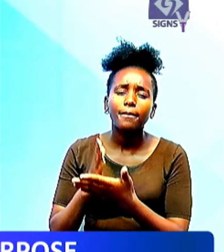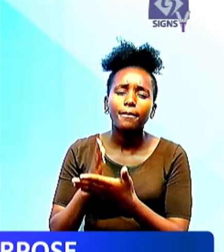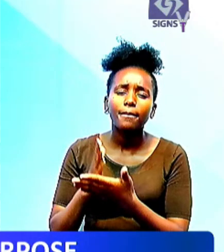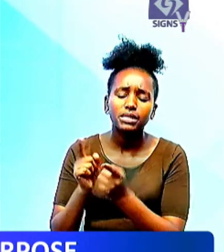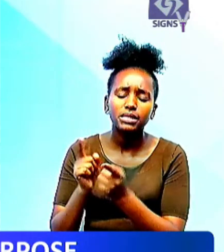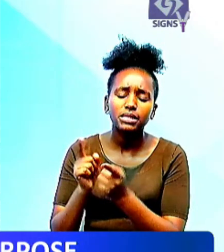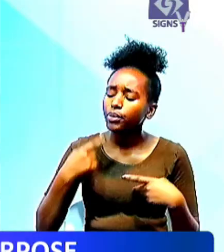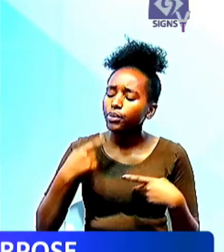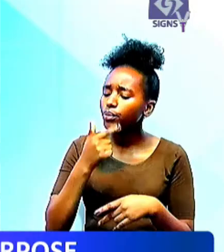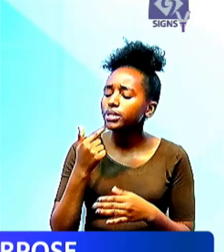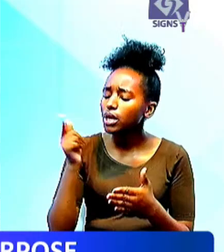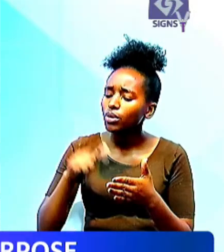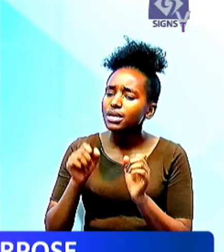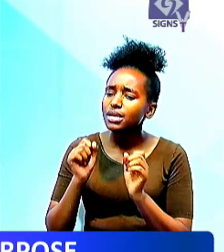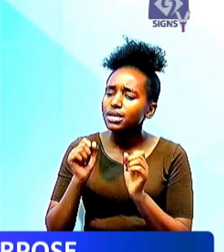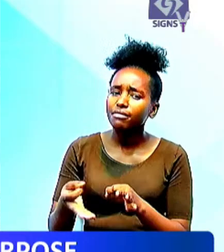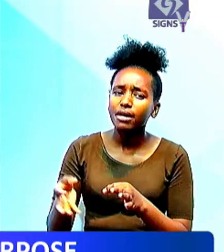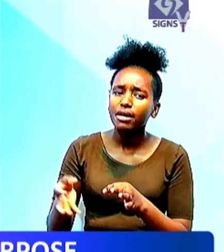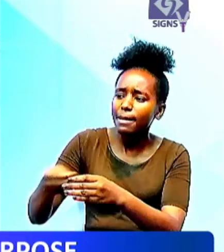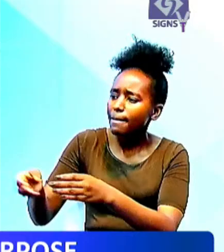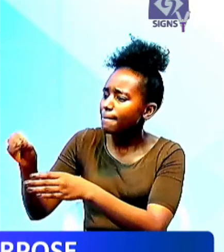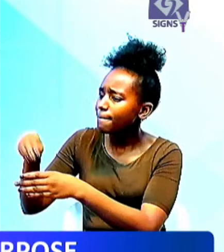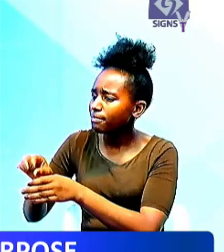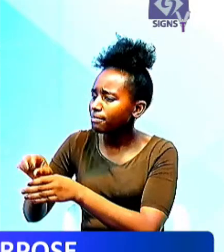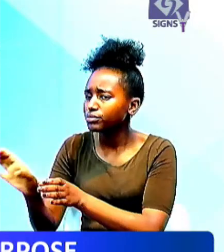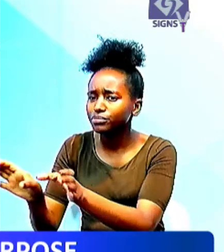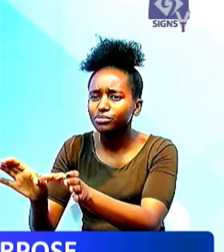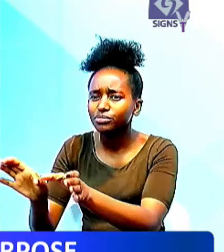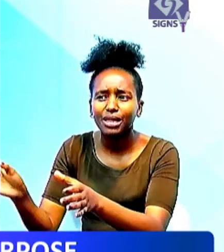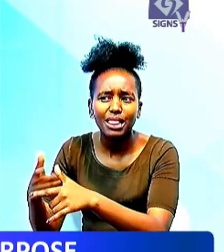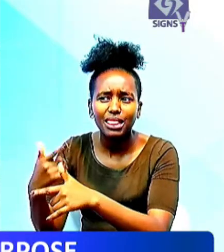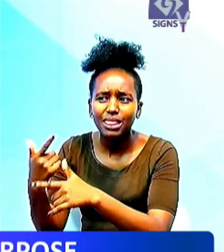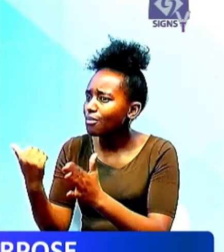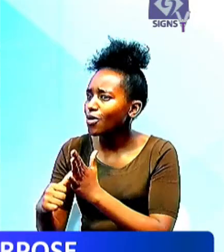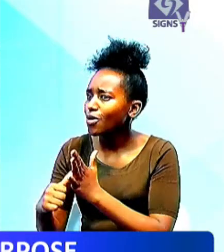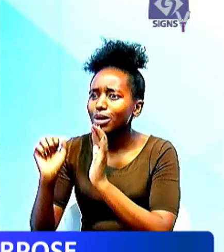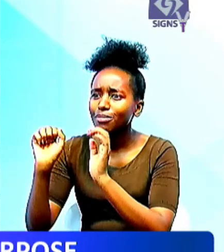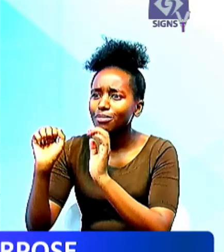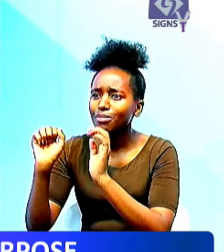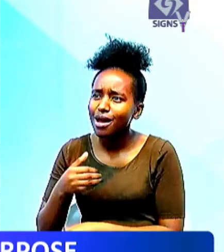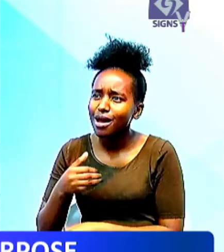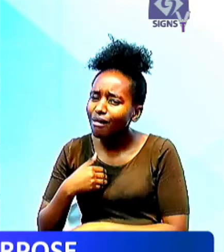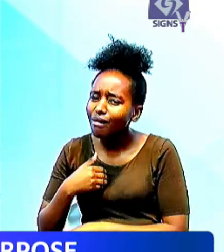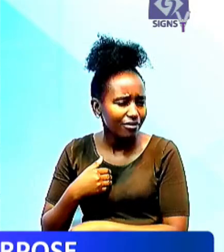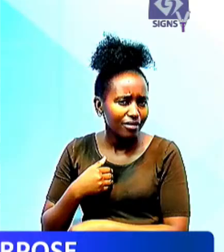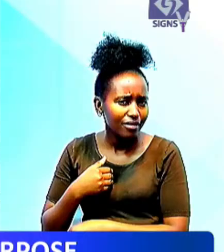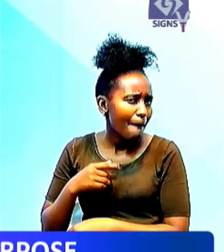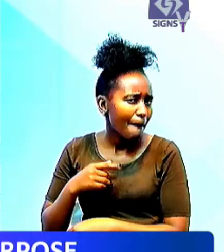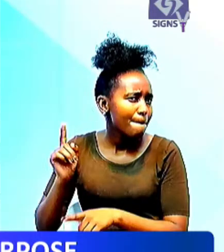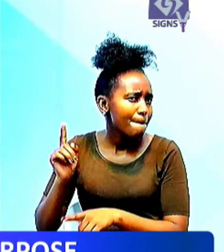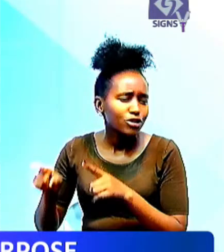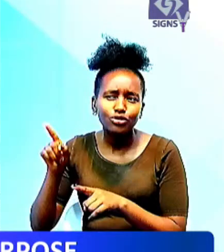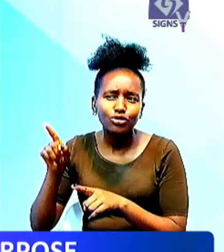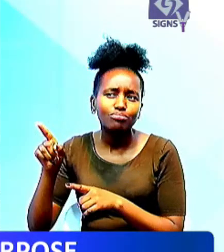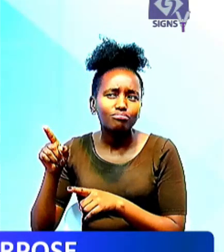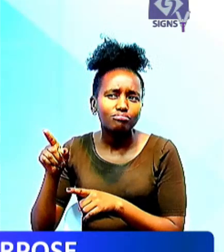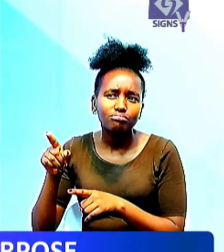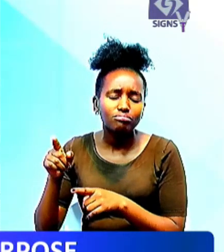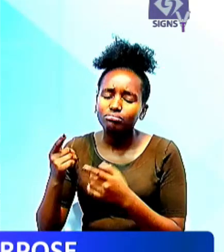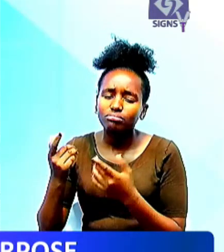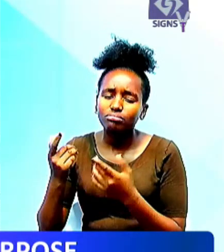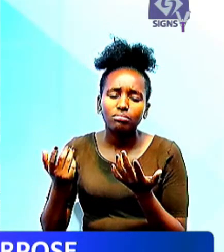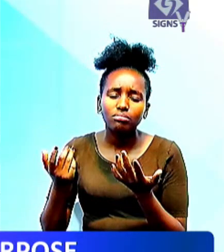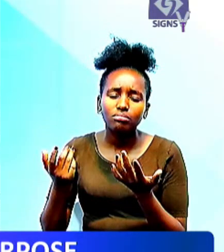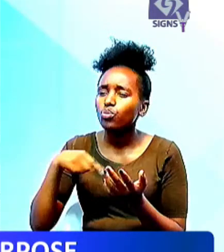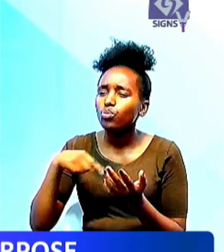many then is a master of none. But now you're telling us diversify your investments. Then how are you able